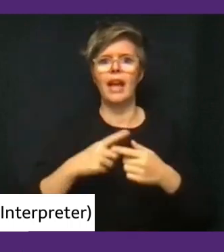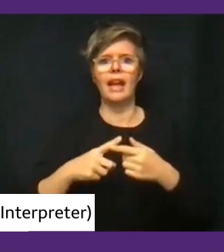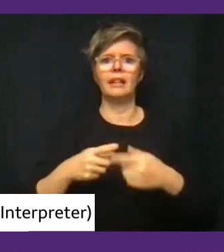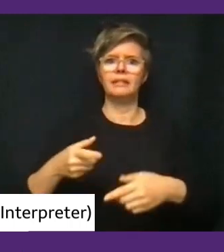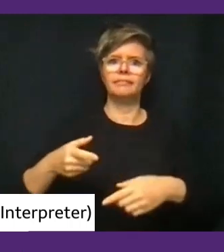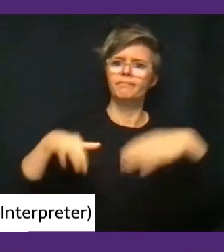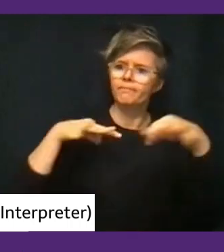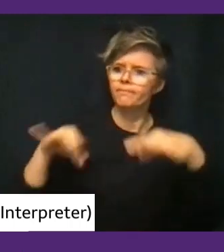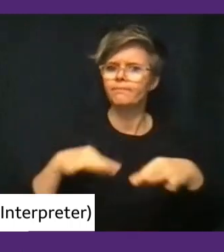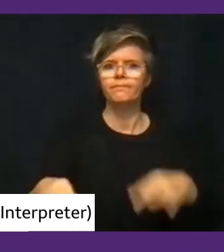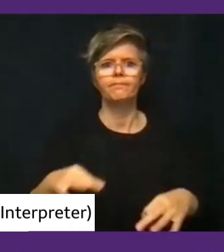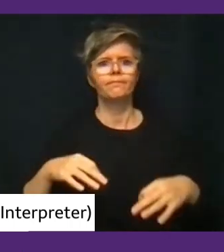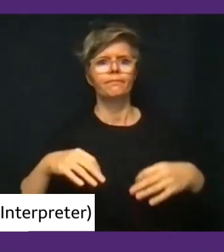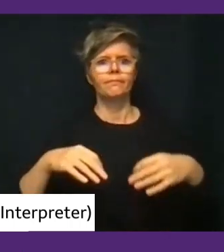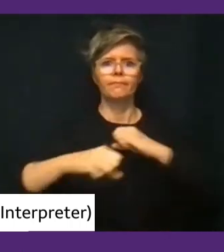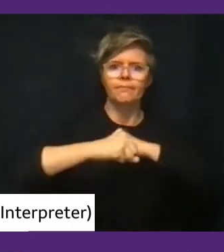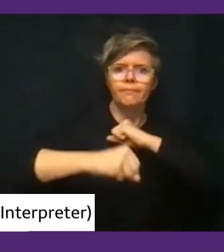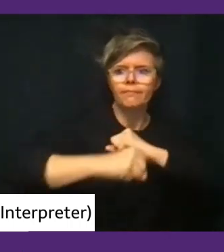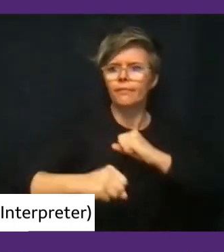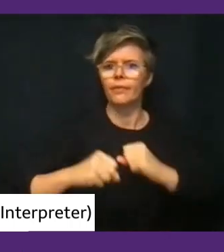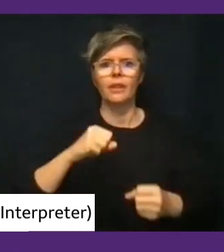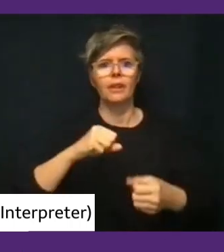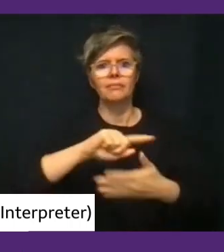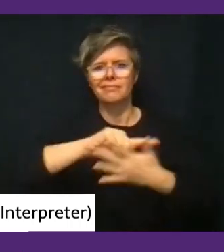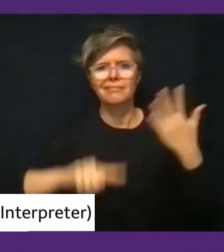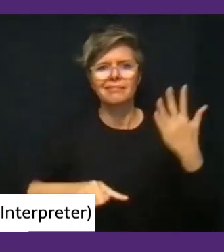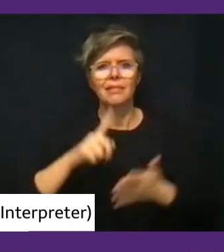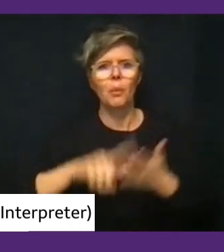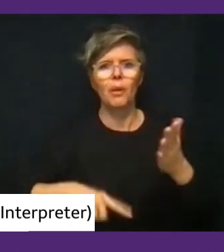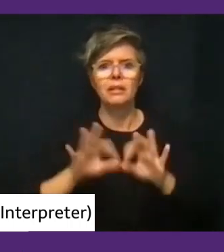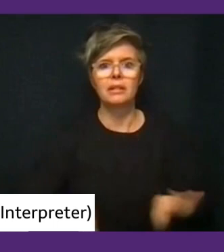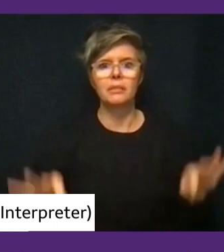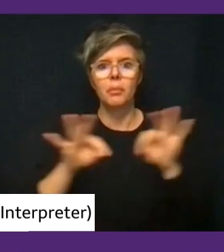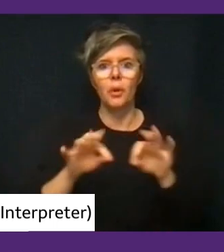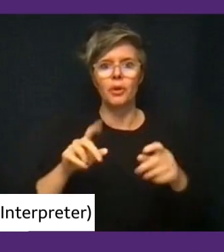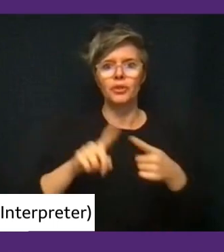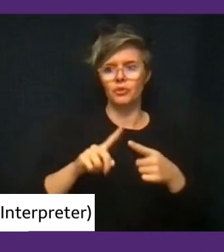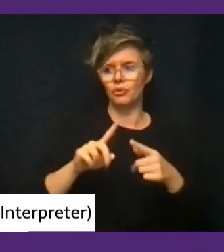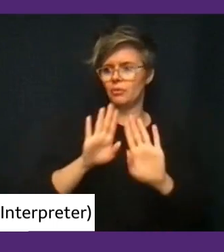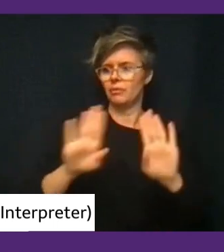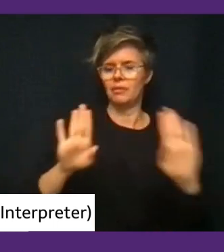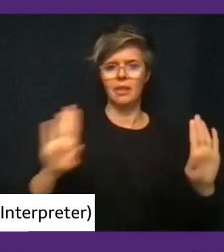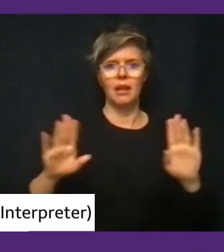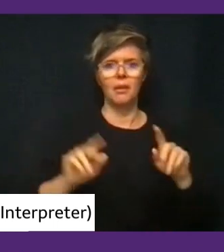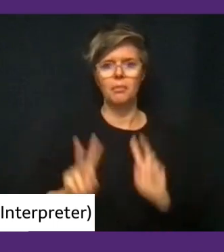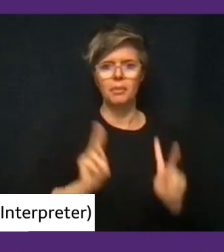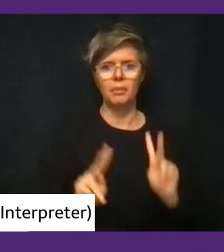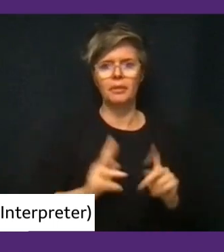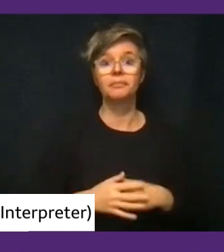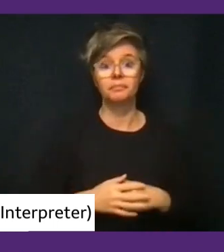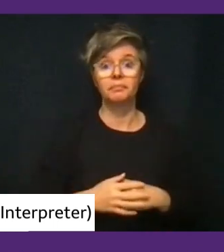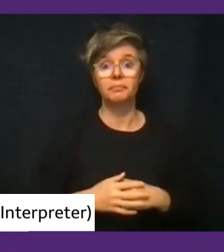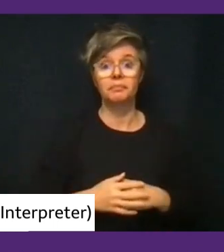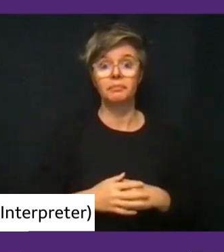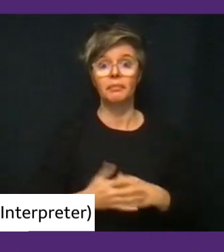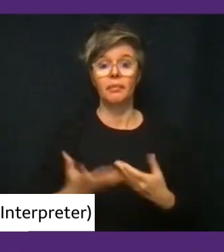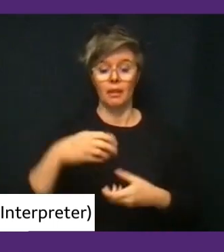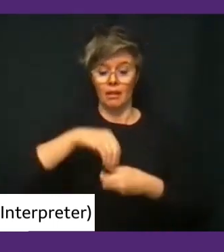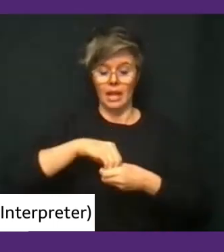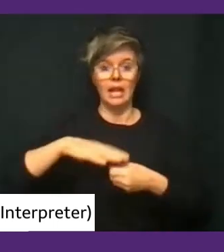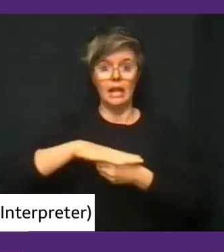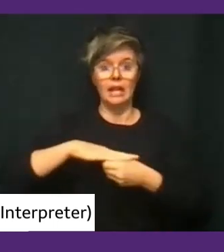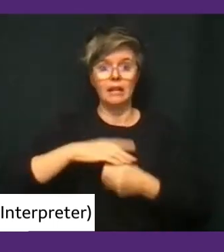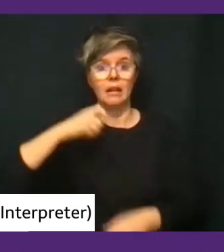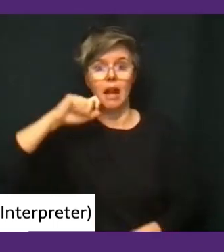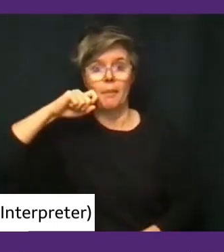letting companies know what's important to them. And I think starting with that, at least within Apple, we've had a lot of teams